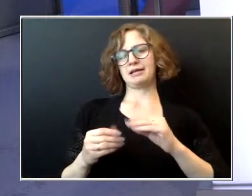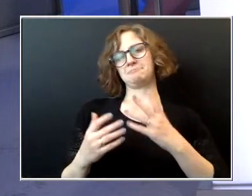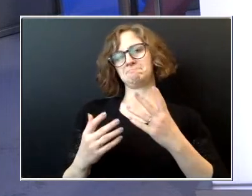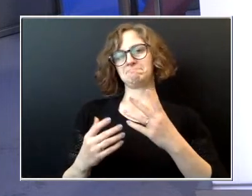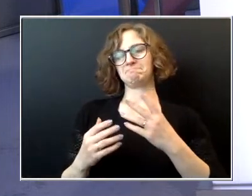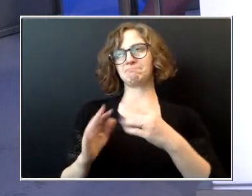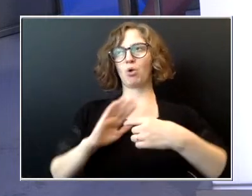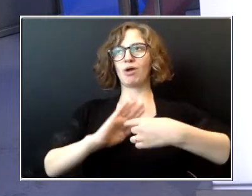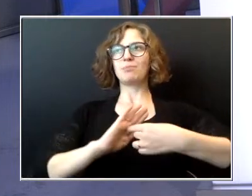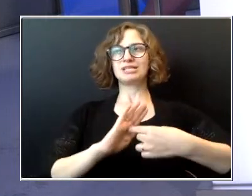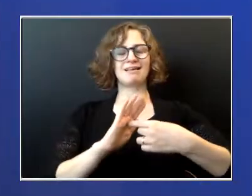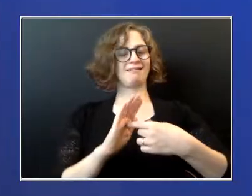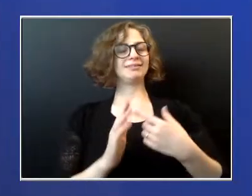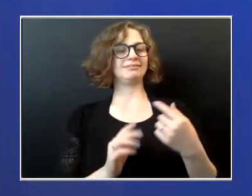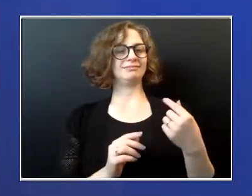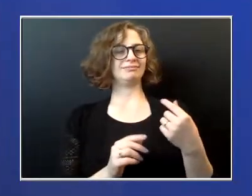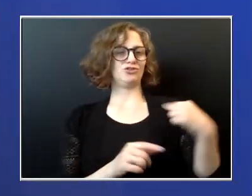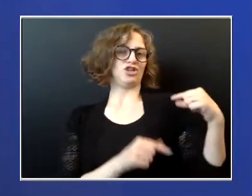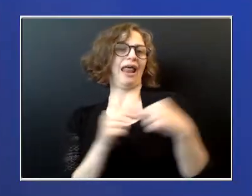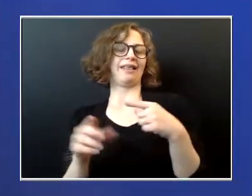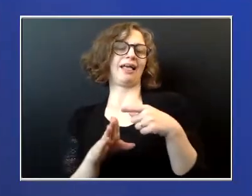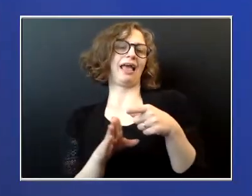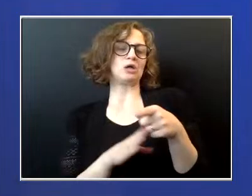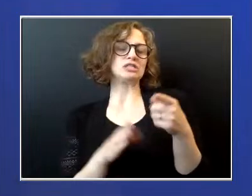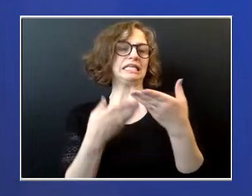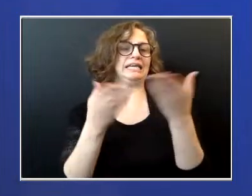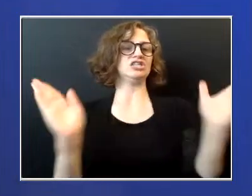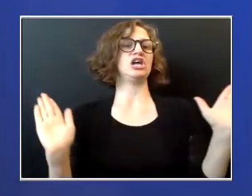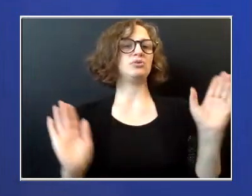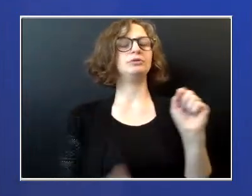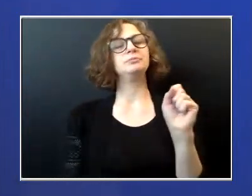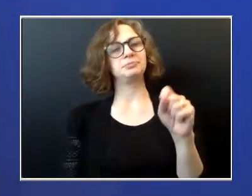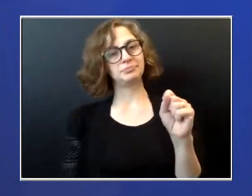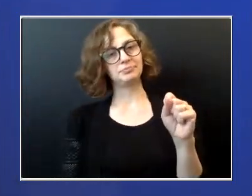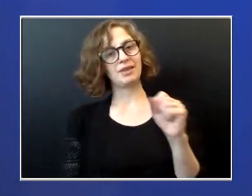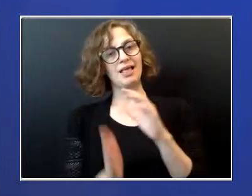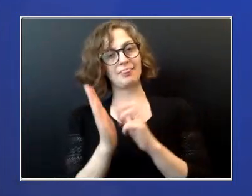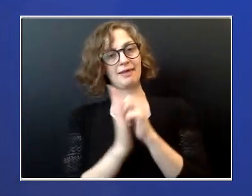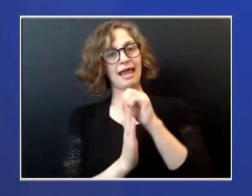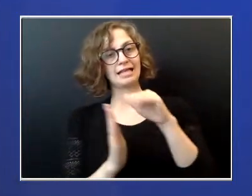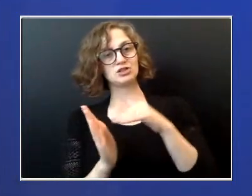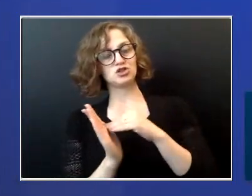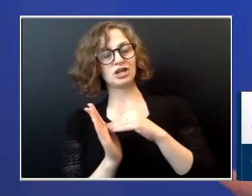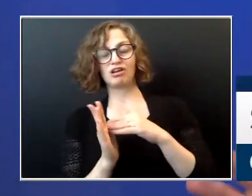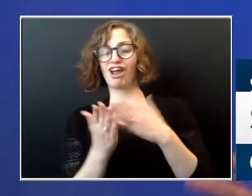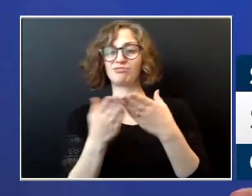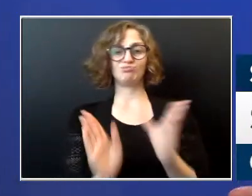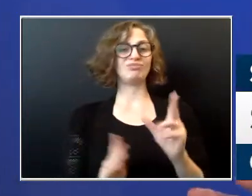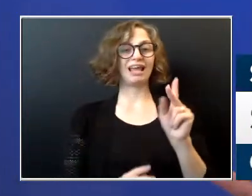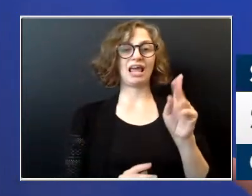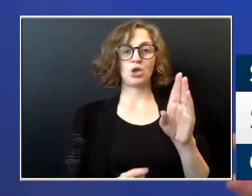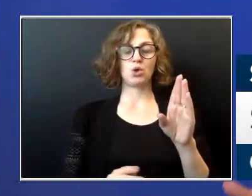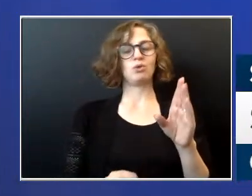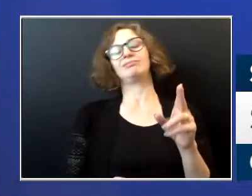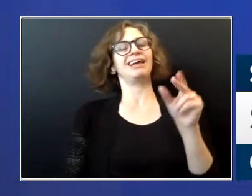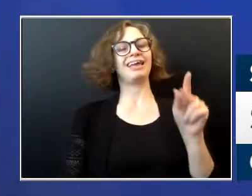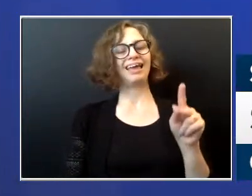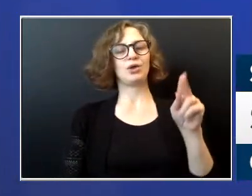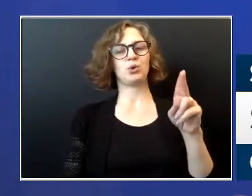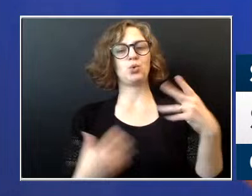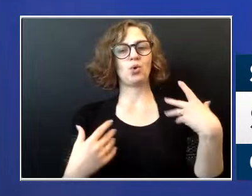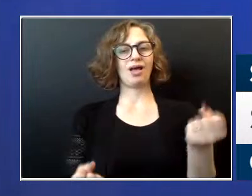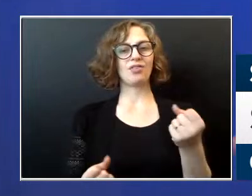Oh, absolutely. No, that's, the Cancer Center and the health system as a whole are taking genetics not just